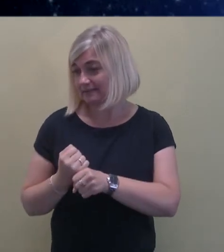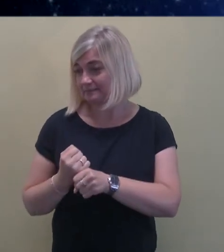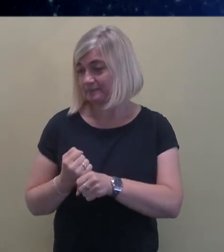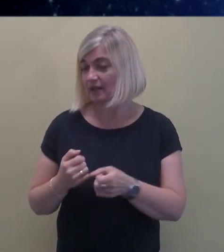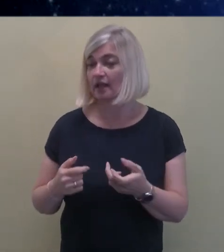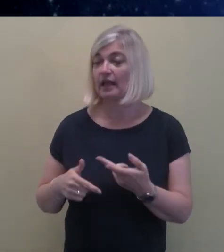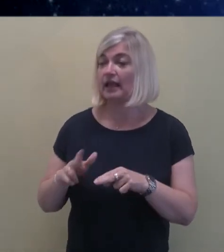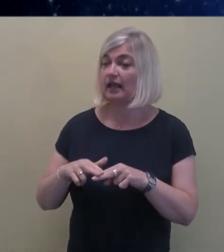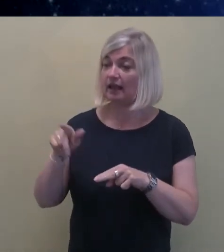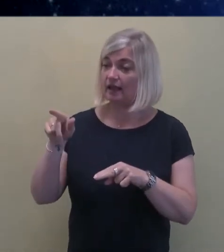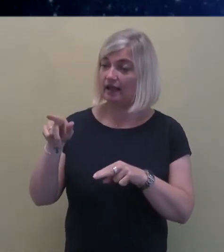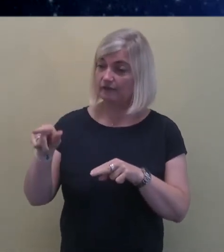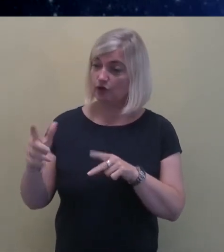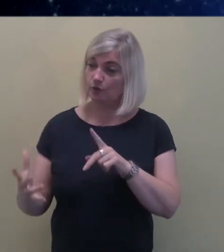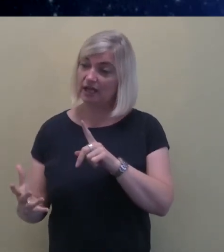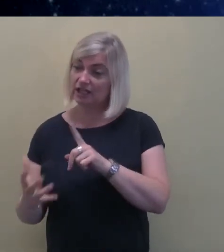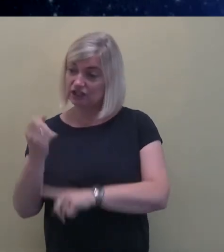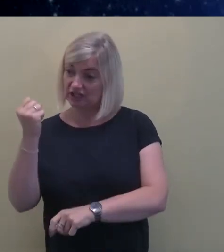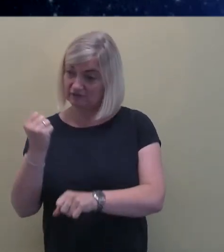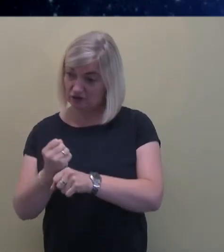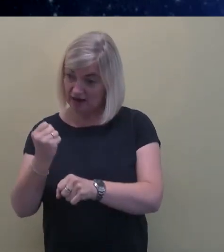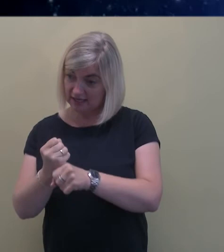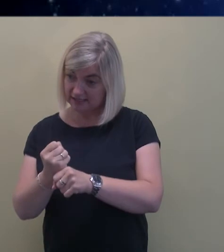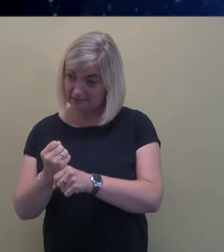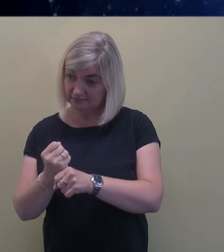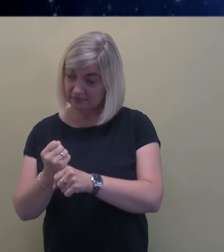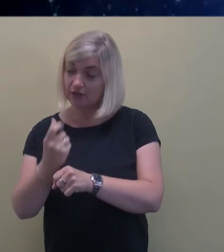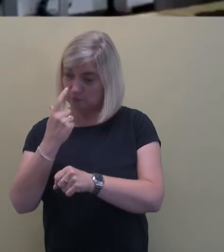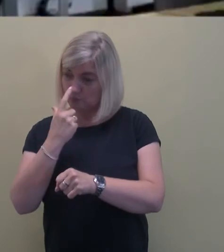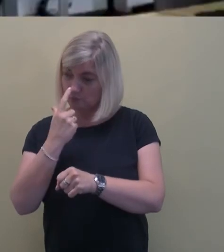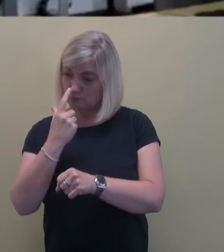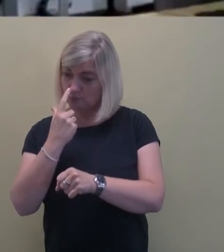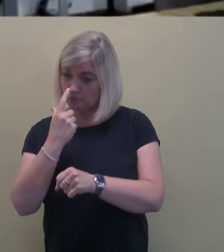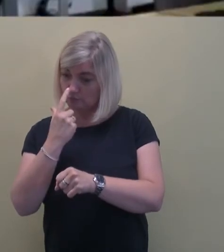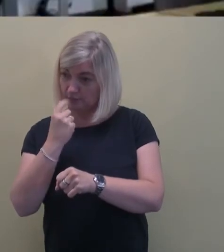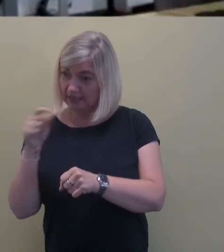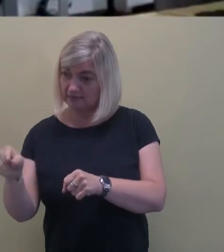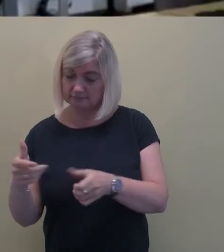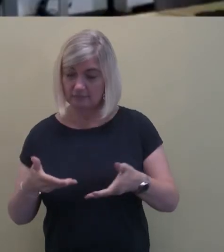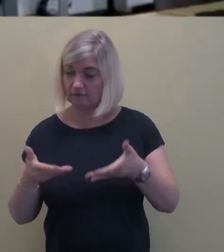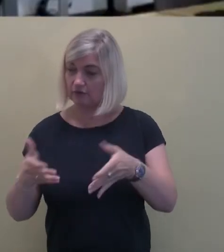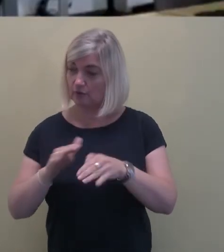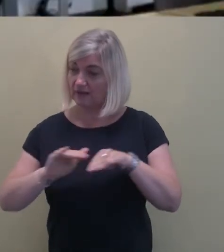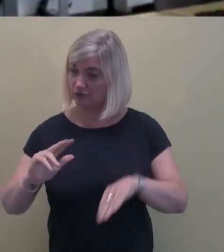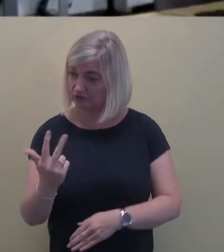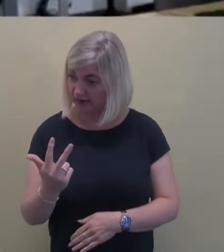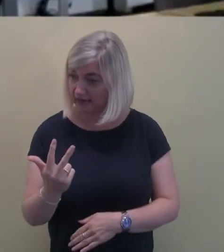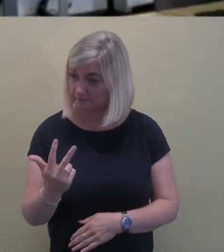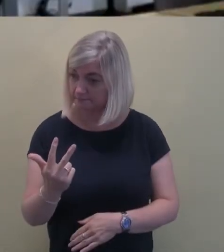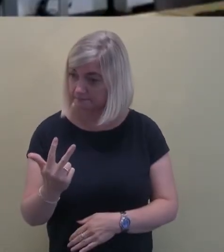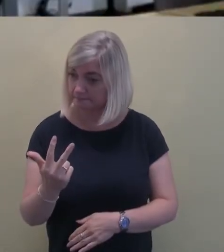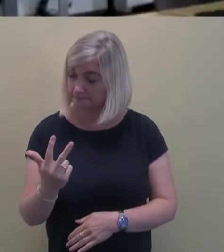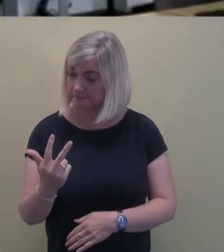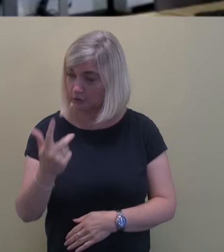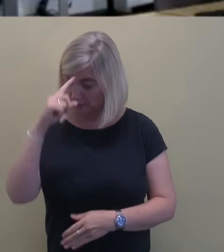So yes, it's never too soon to apply for college qualification. Yeah, Charlie, start applying, or definitely it'll get you onto